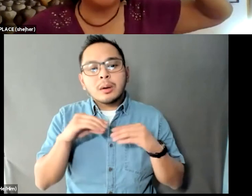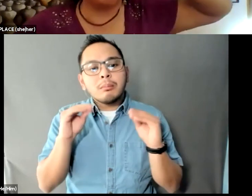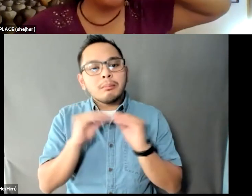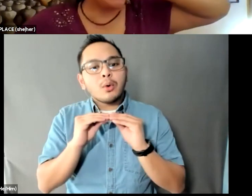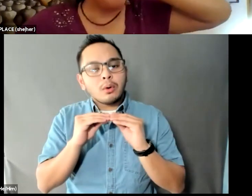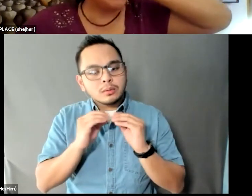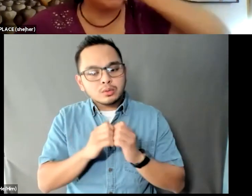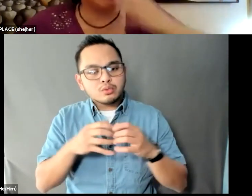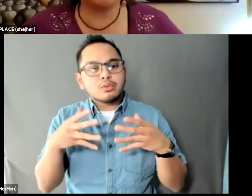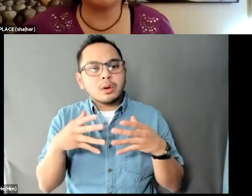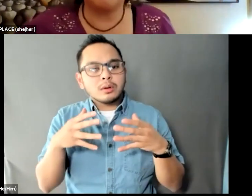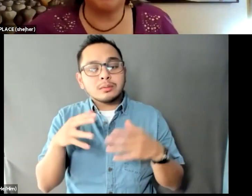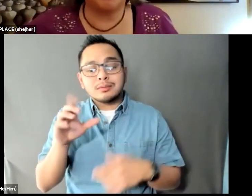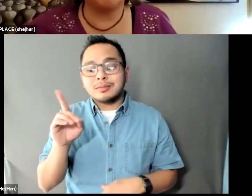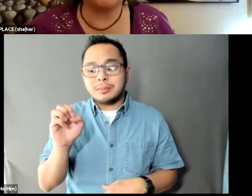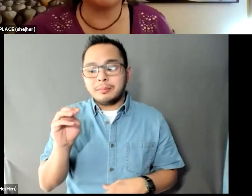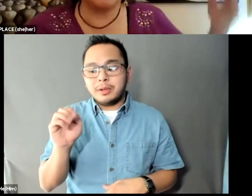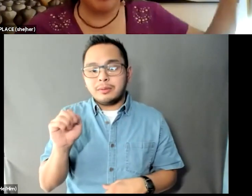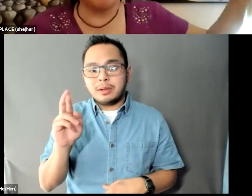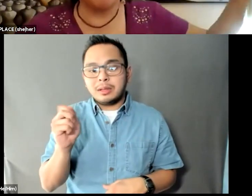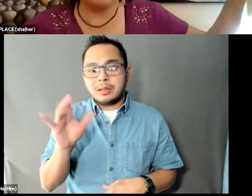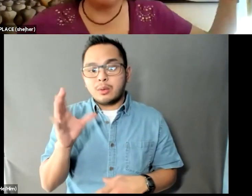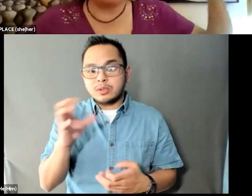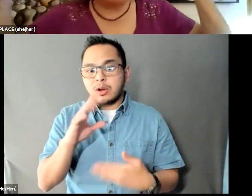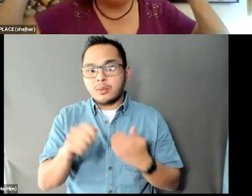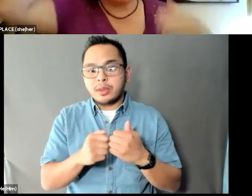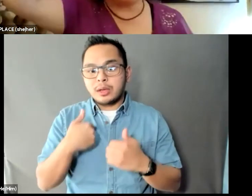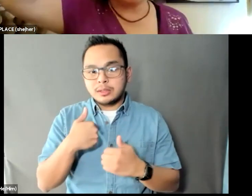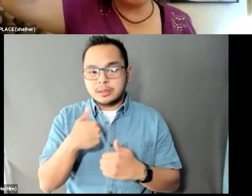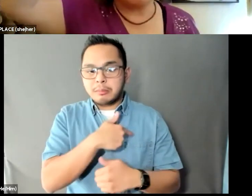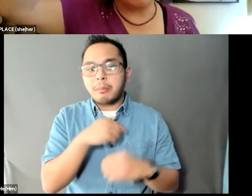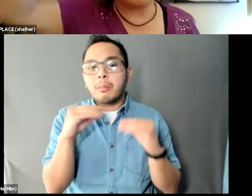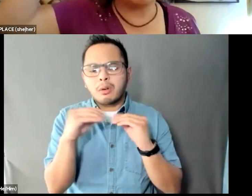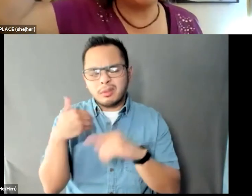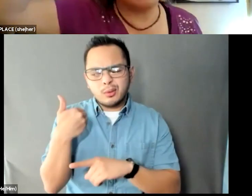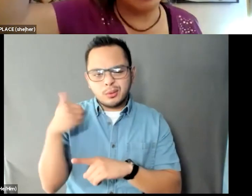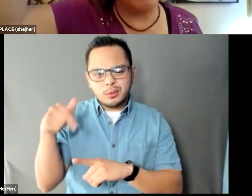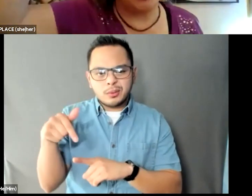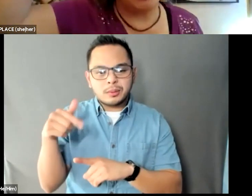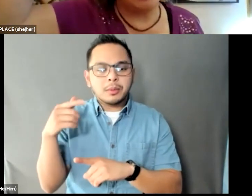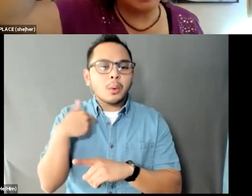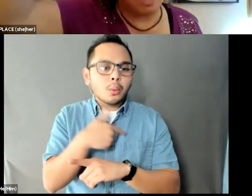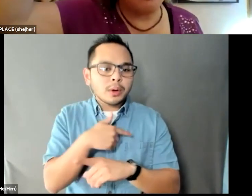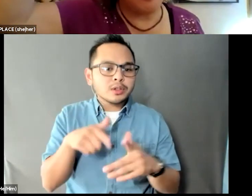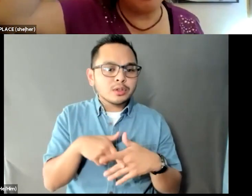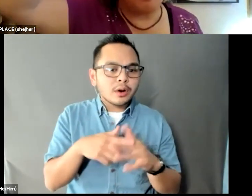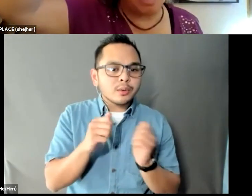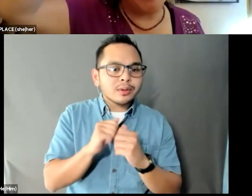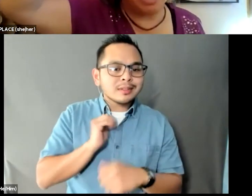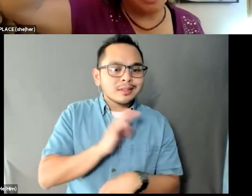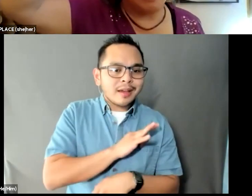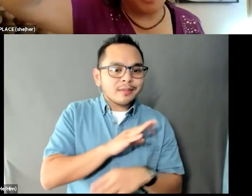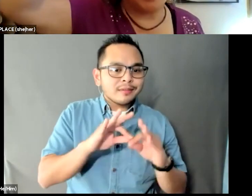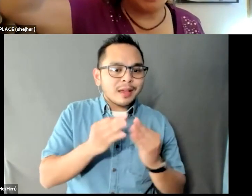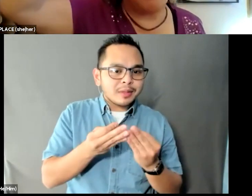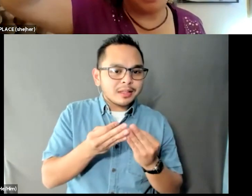And like Demiralak wants to talk to us more, which is youth. But we talk about starting with staff and